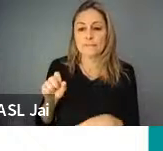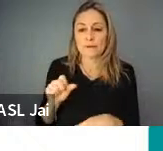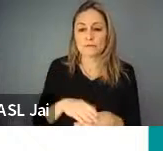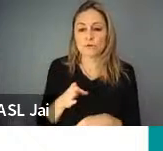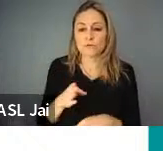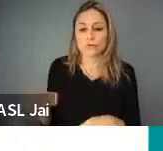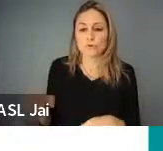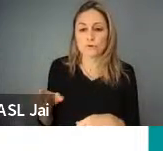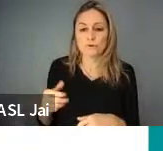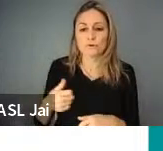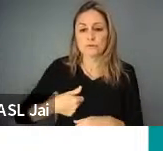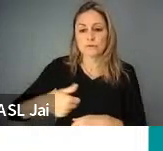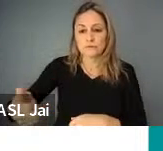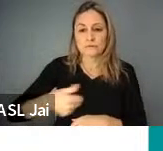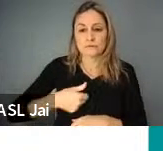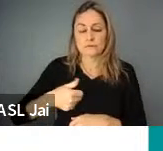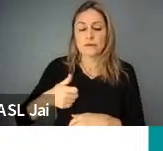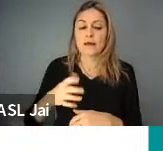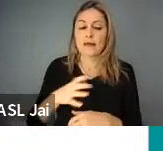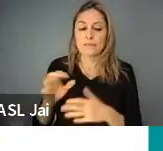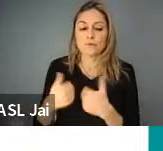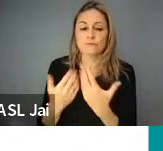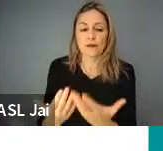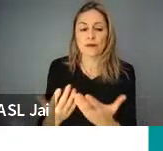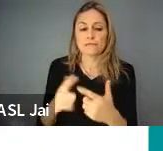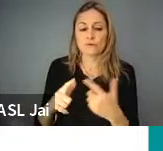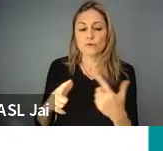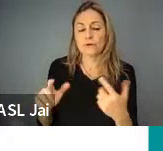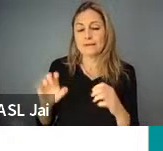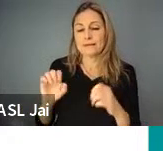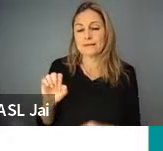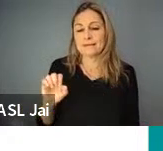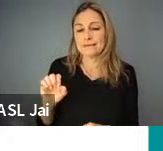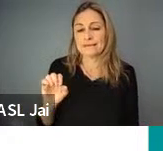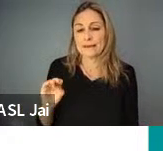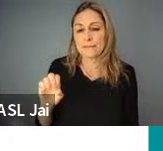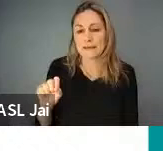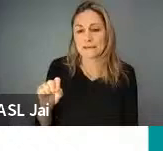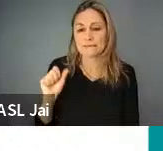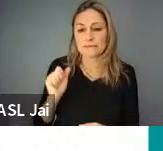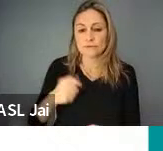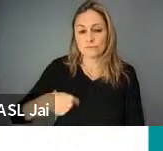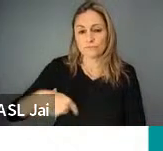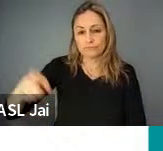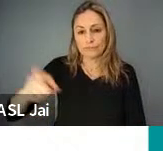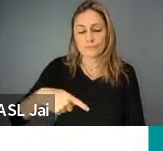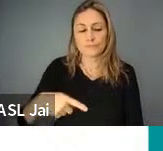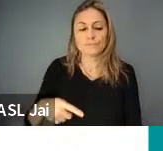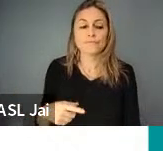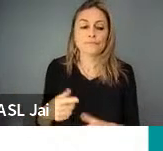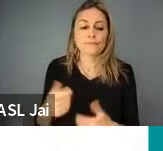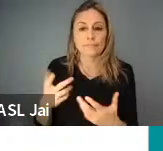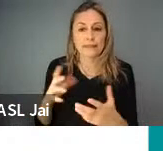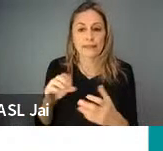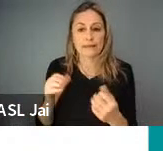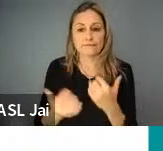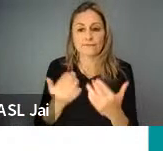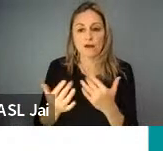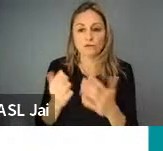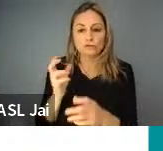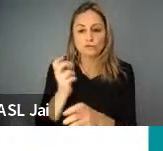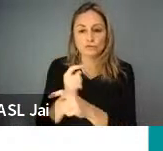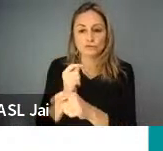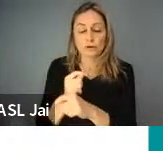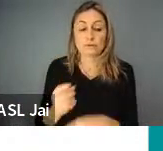as well as to provide a pathway for emergency response vehicles. There are 7 interchanges that will